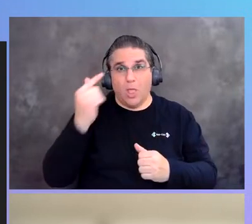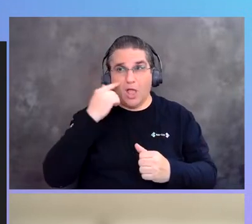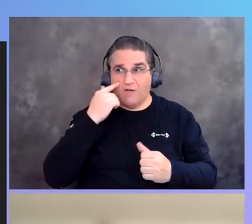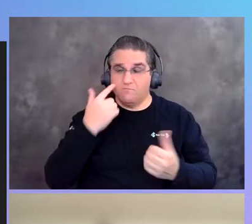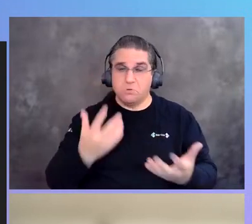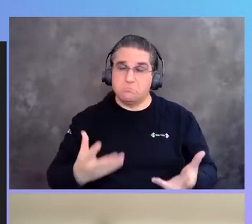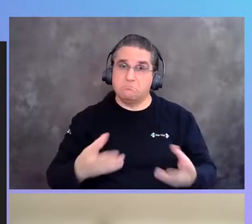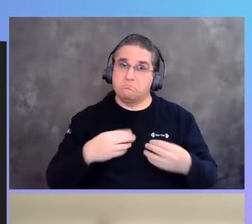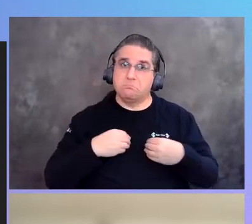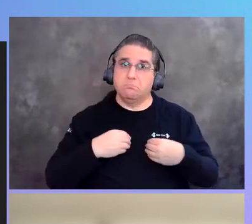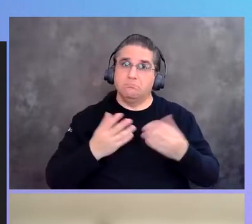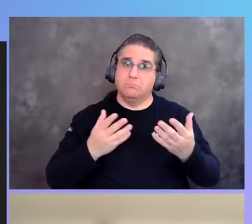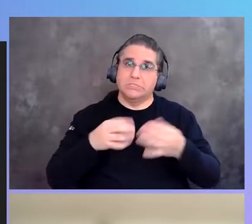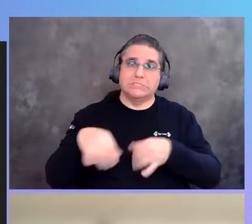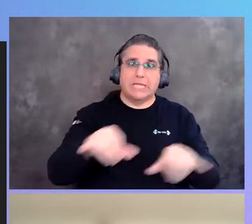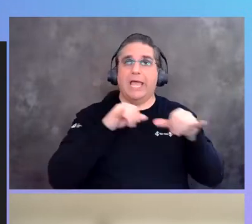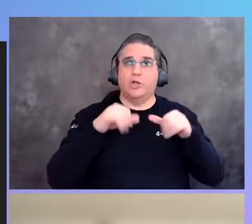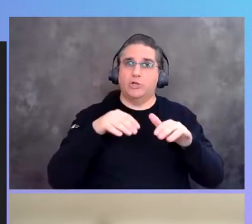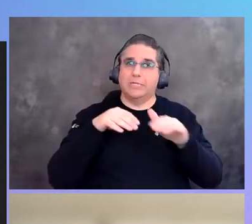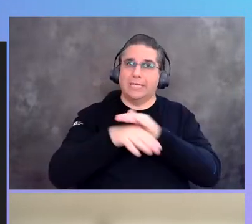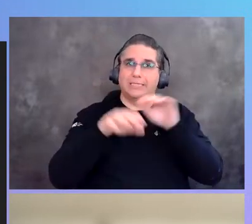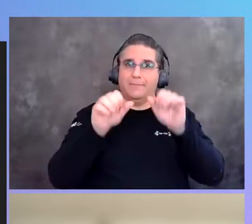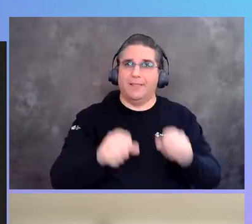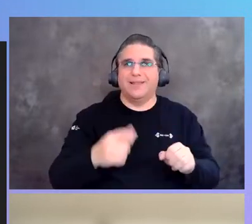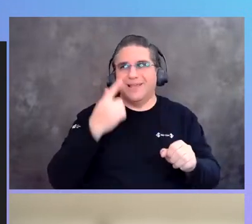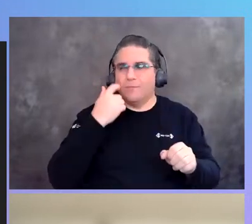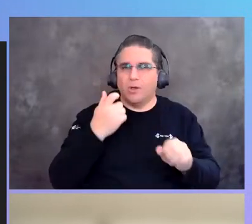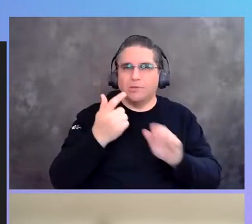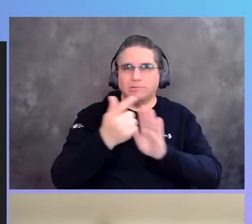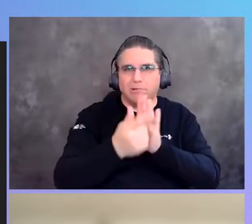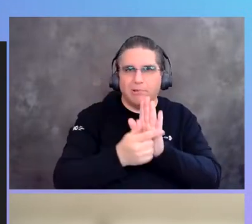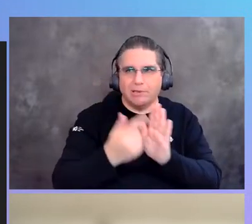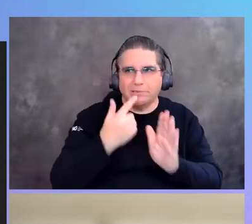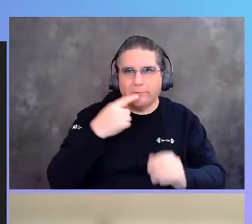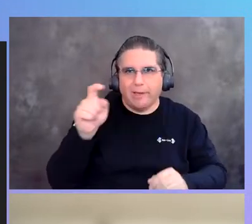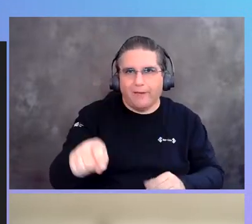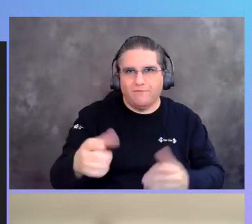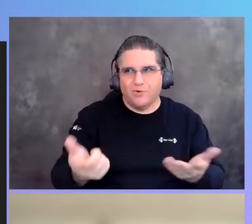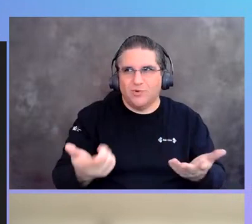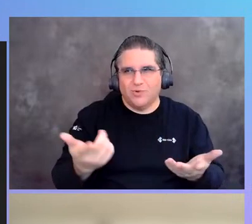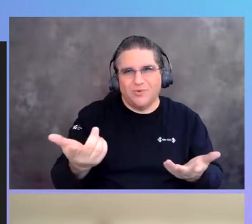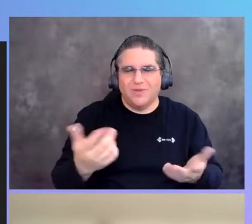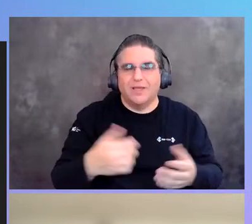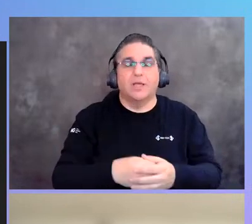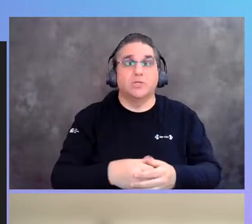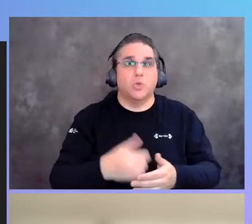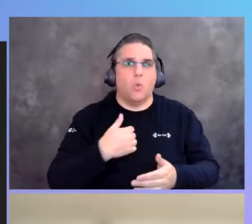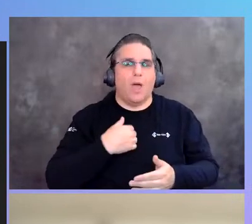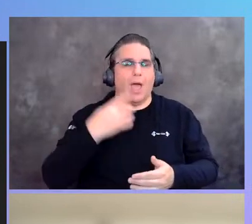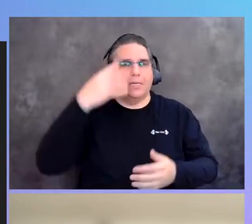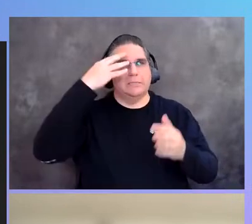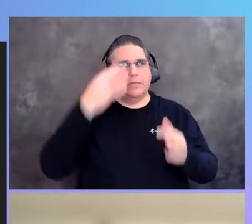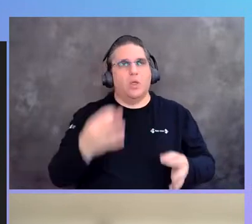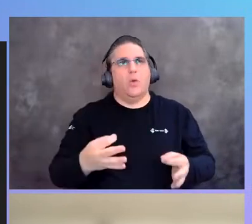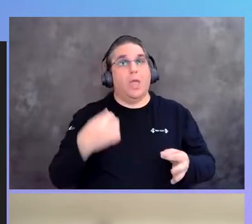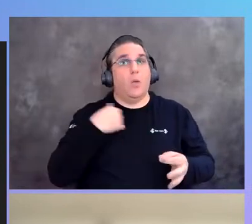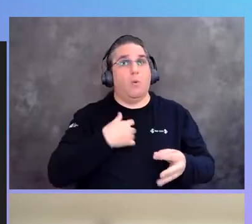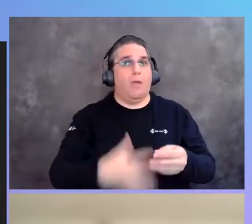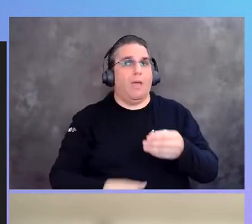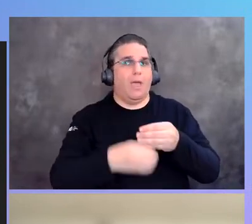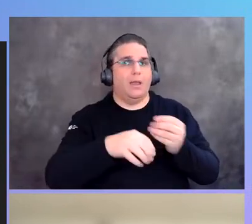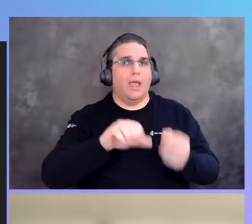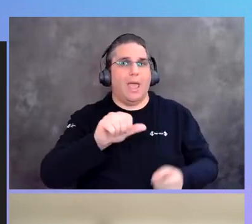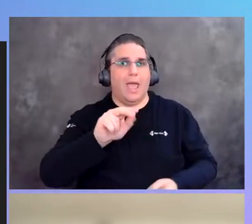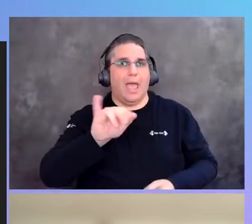they were a public service and they had to be. So I had to ensure that when we were building lovely animations for these services, we had plain